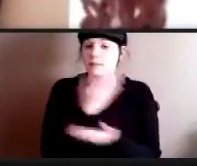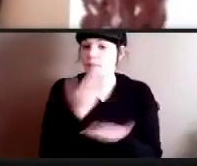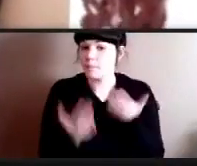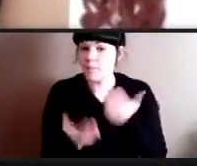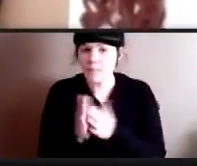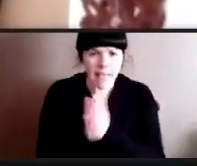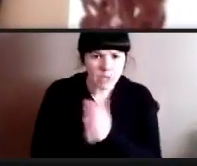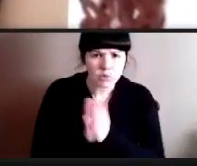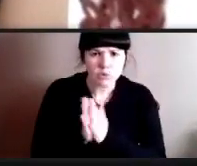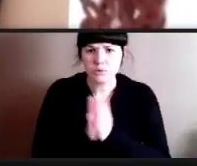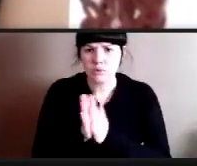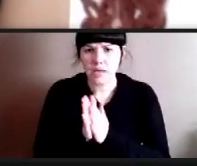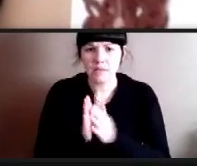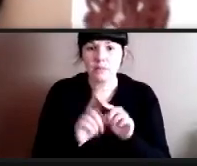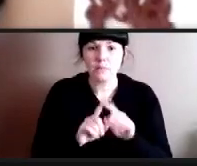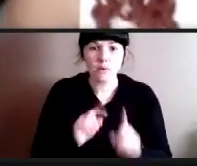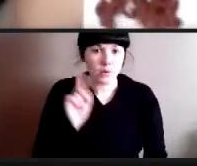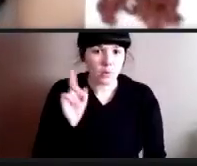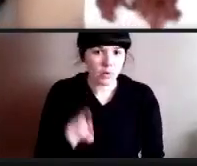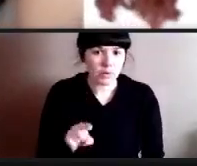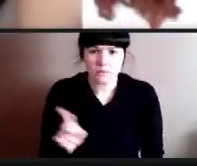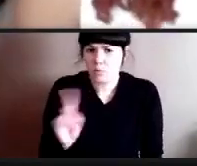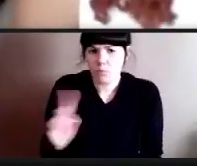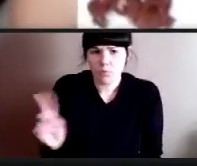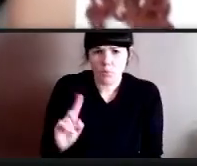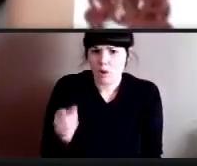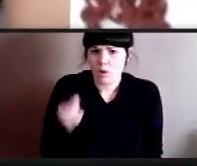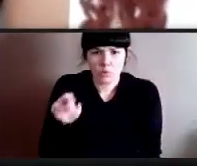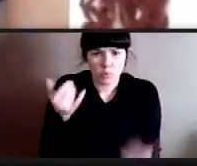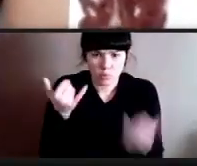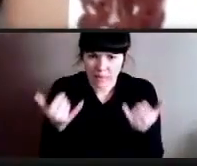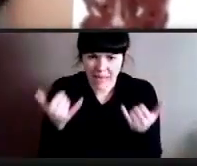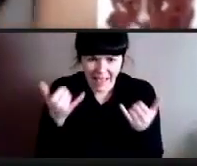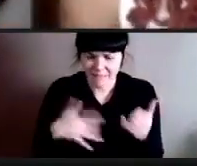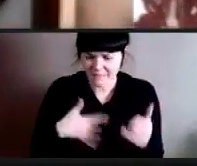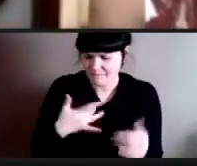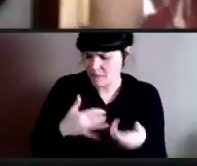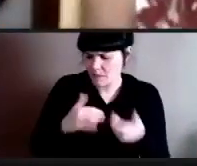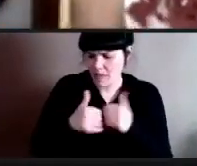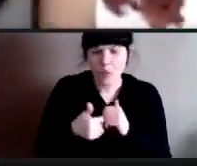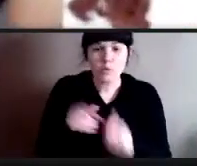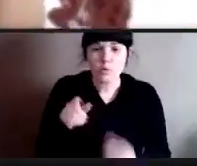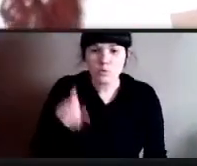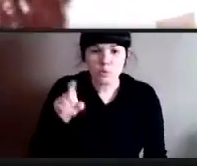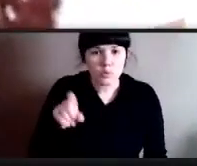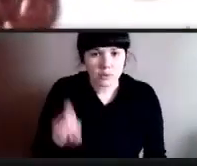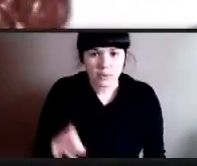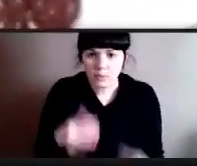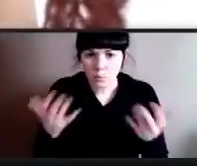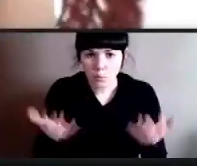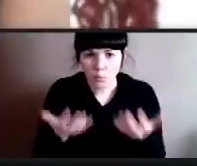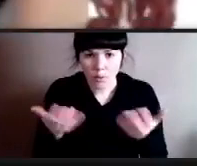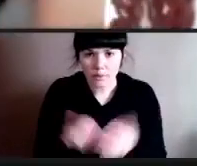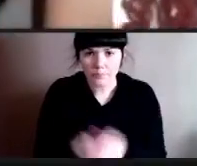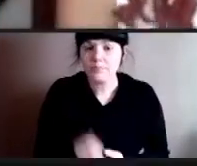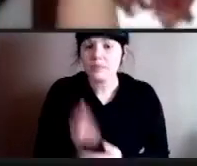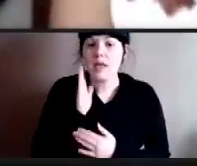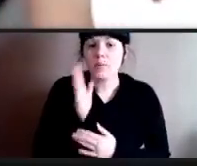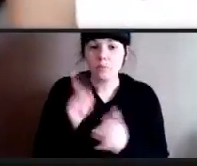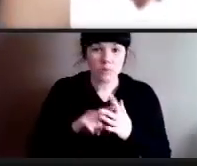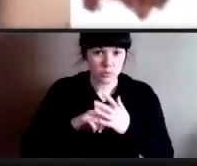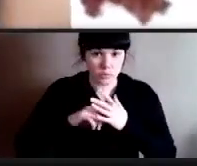and what do you need? So I'm going to begin us where yoga begins, which is the